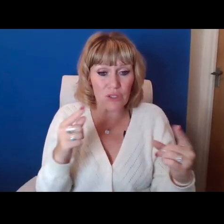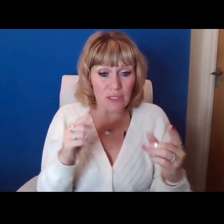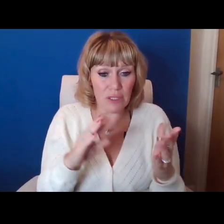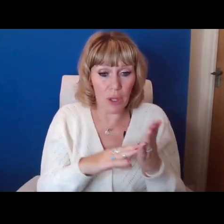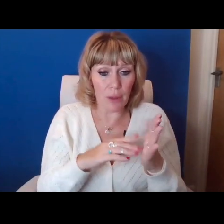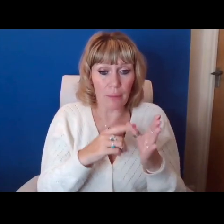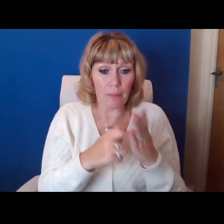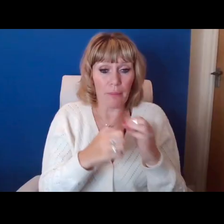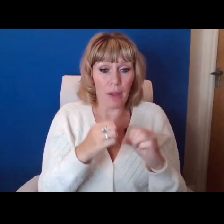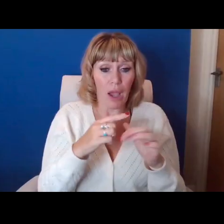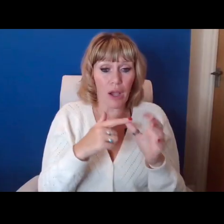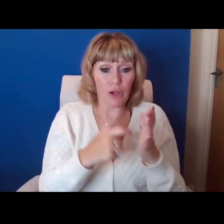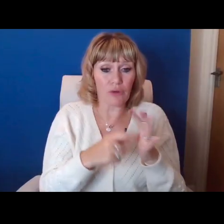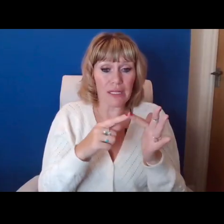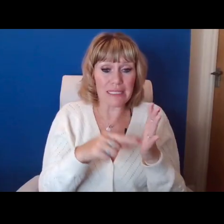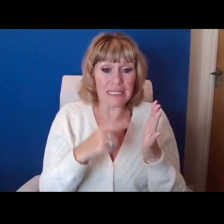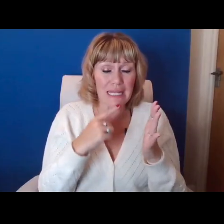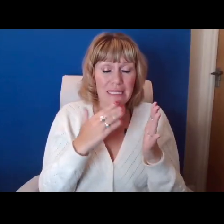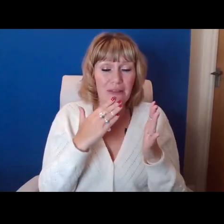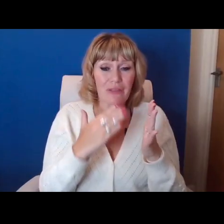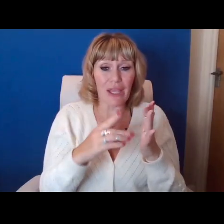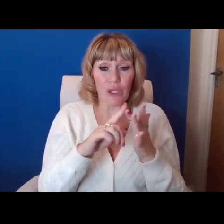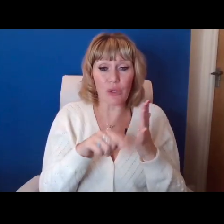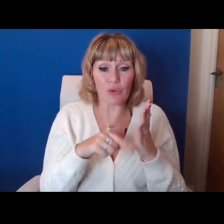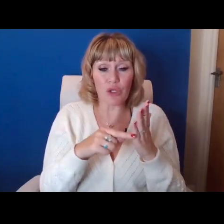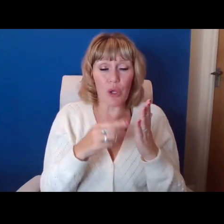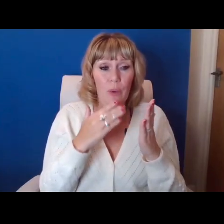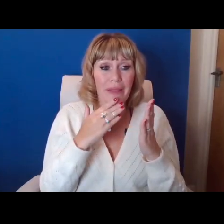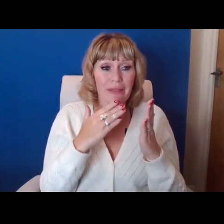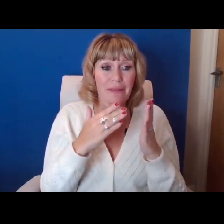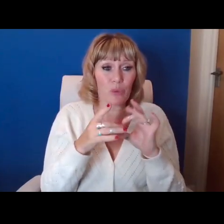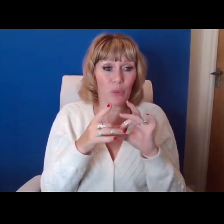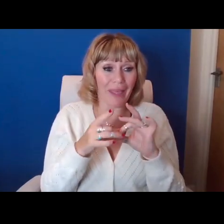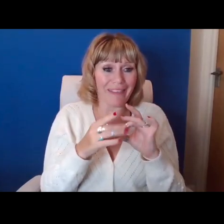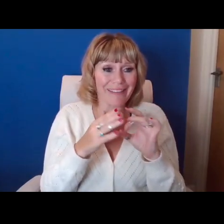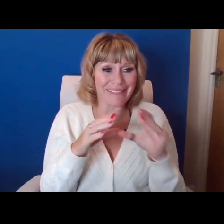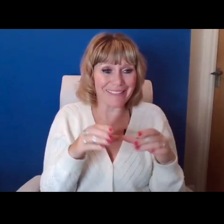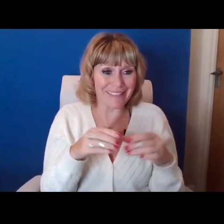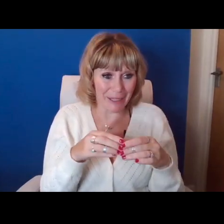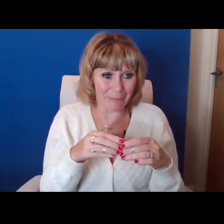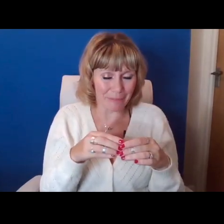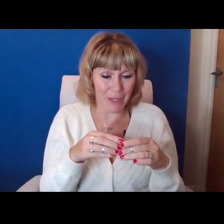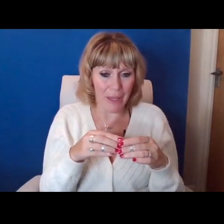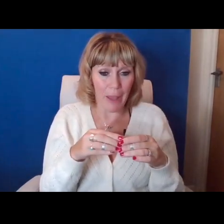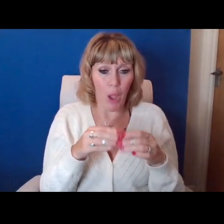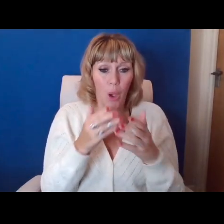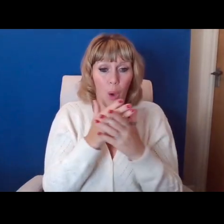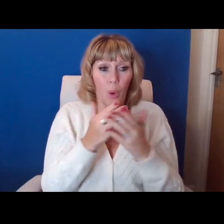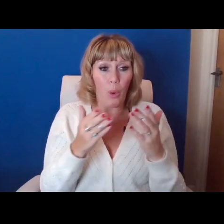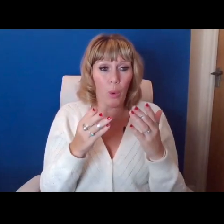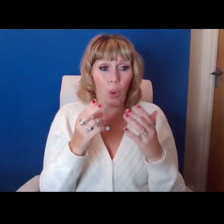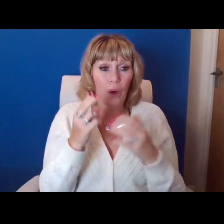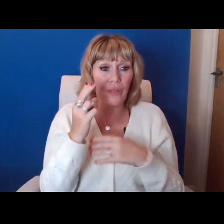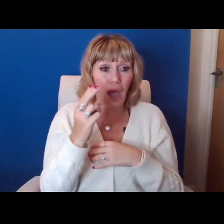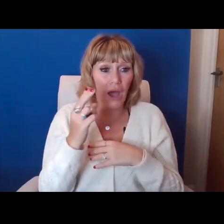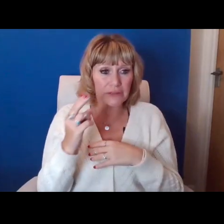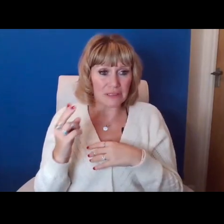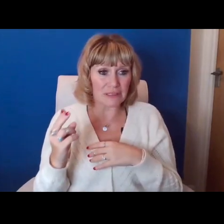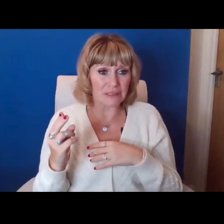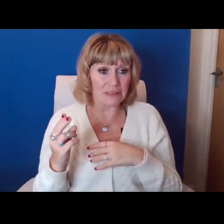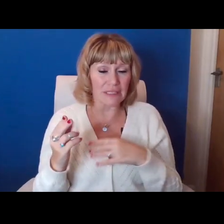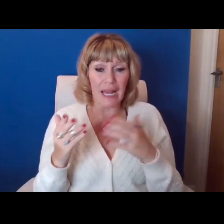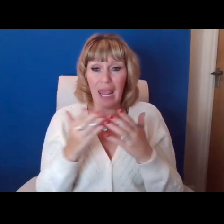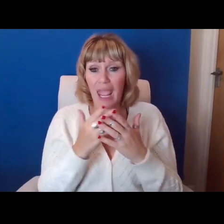says, oh, thank you, Jew and Together team, all the artists and everyone